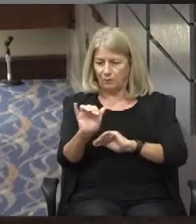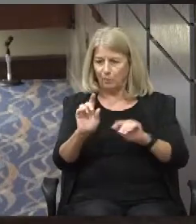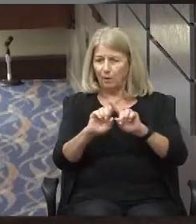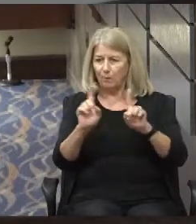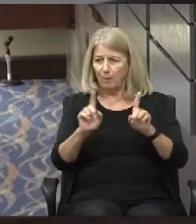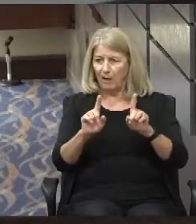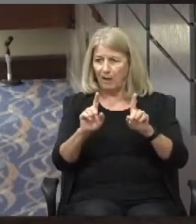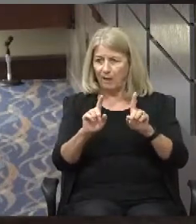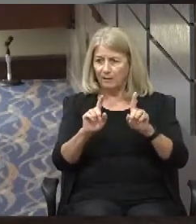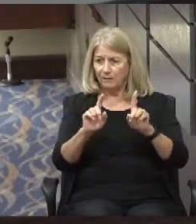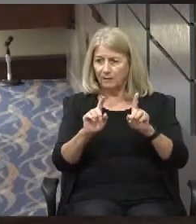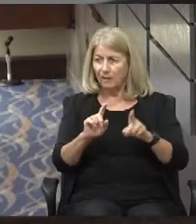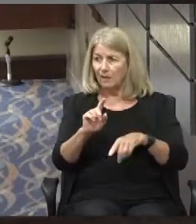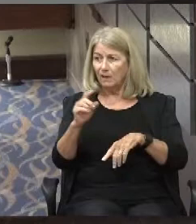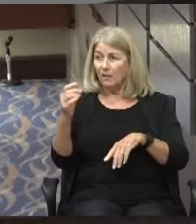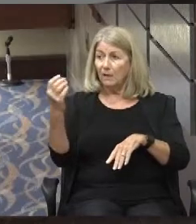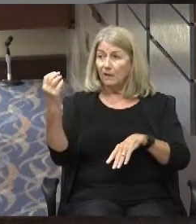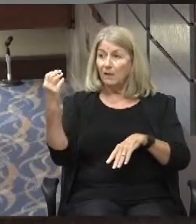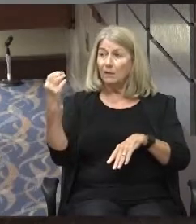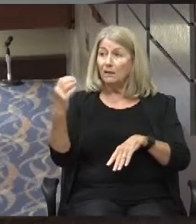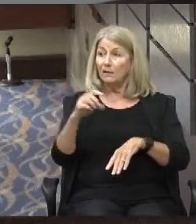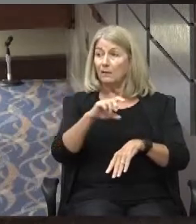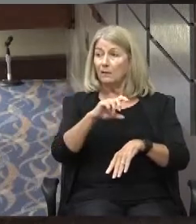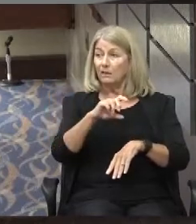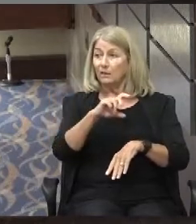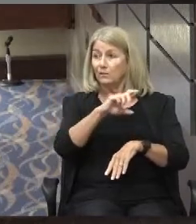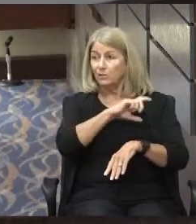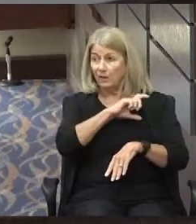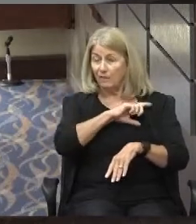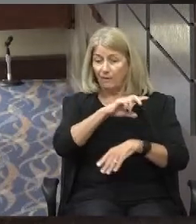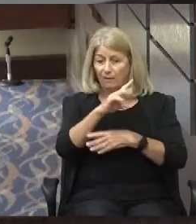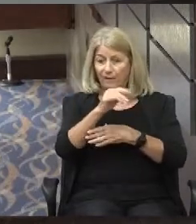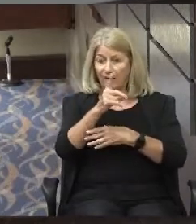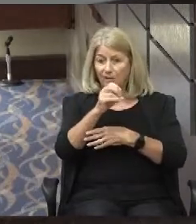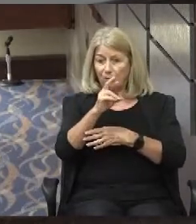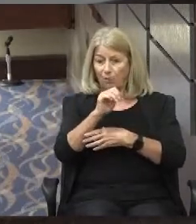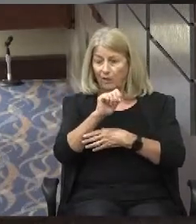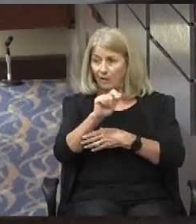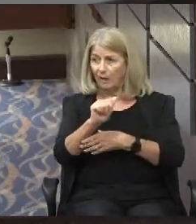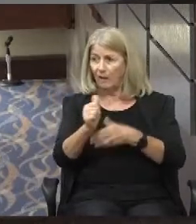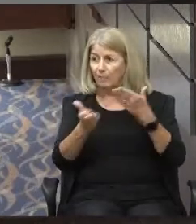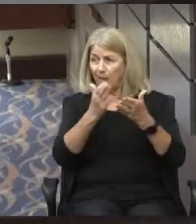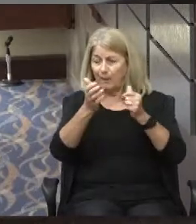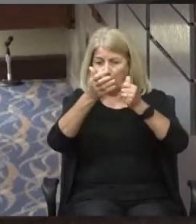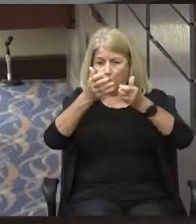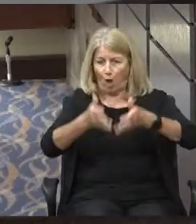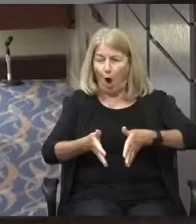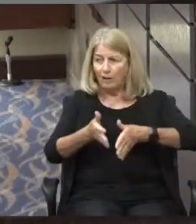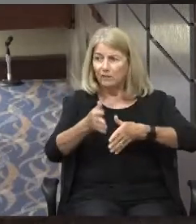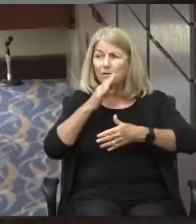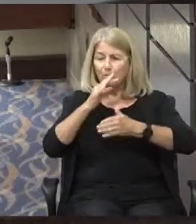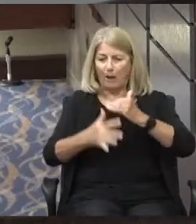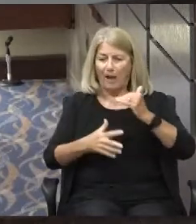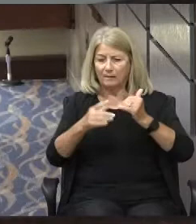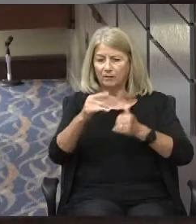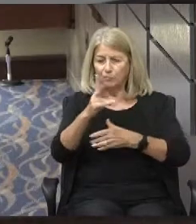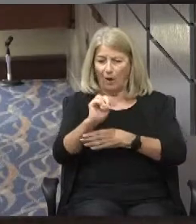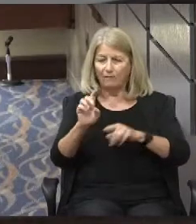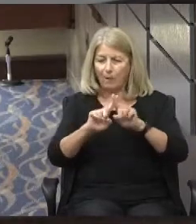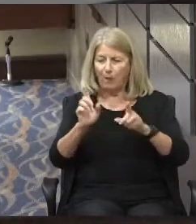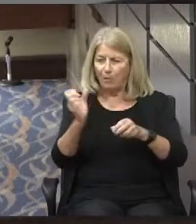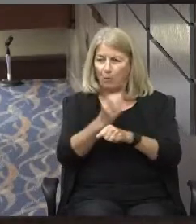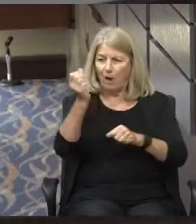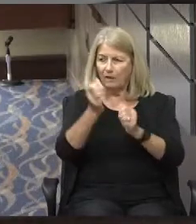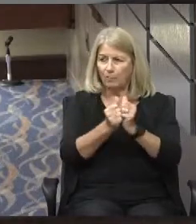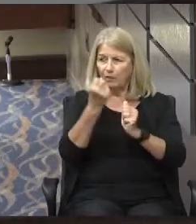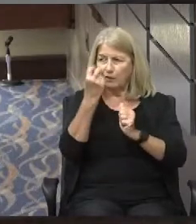Chief Victorian, you may have lost the blood drive, but I think you won with 12 new officers here. So that's a good thing. And it's an important deal